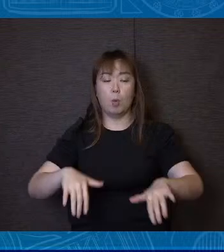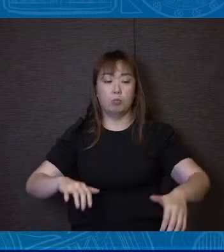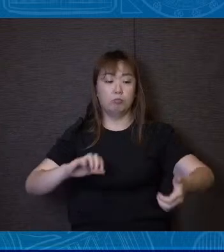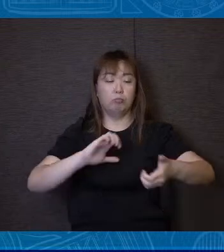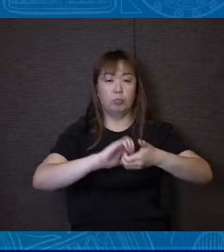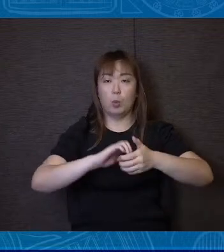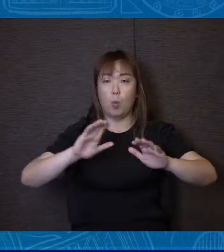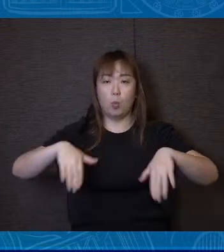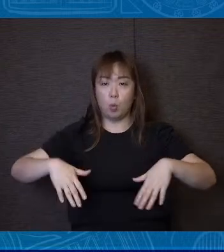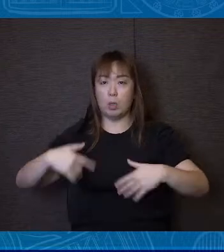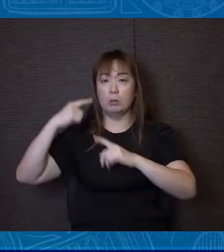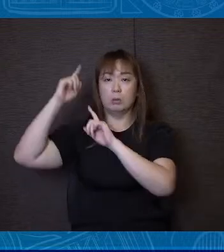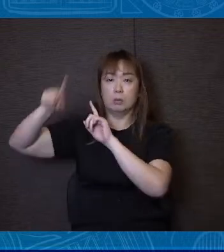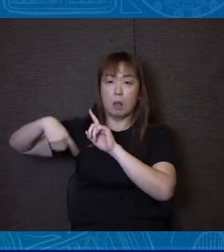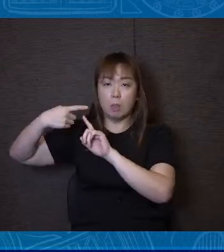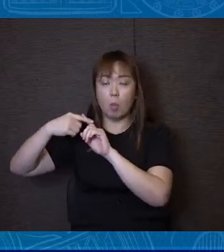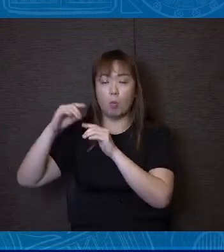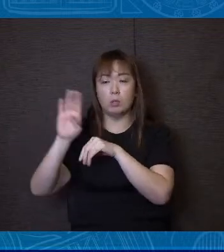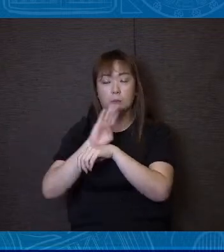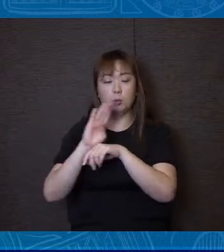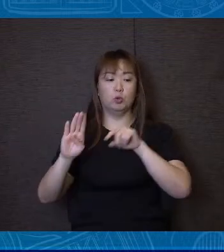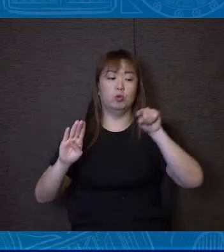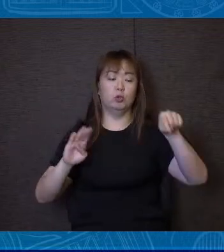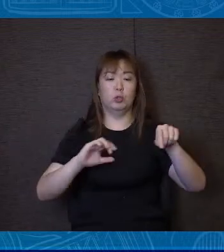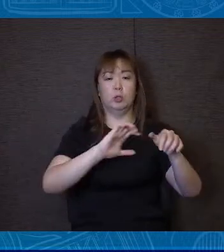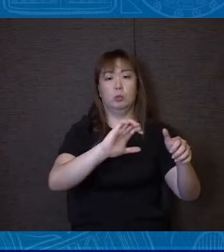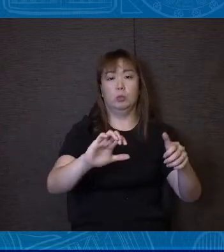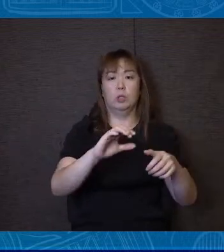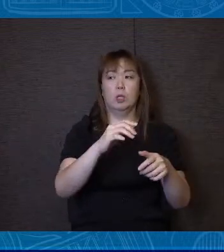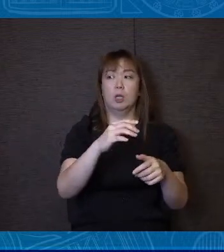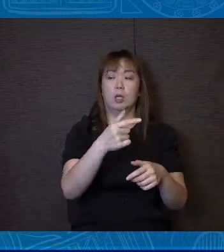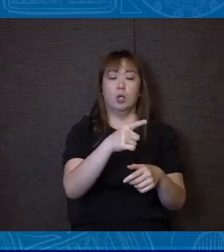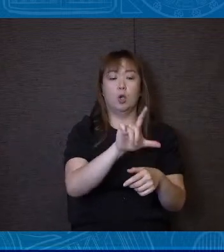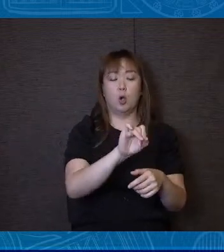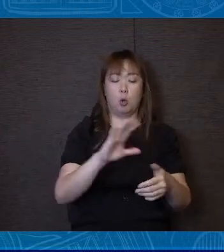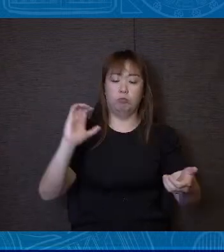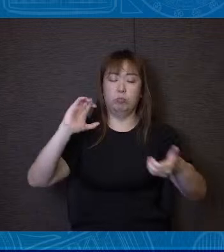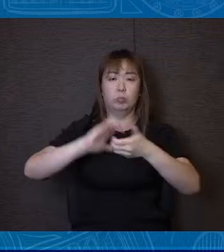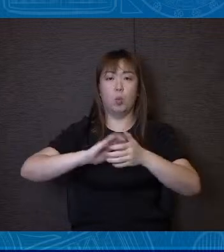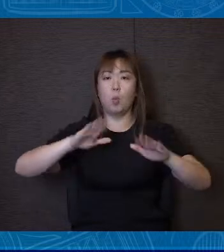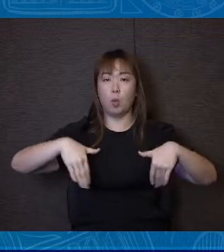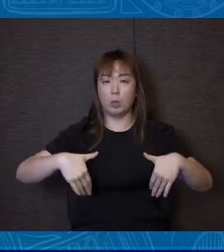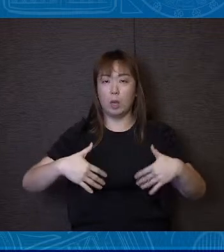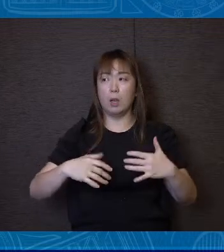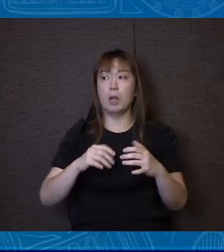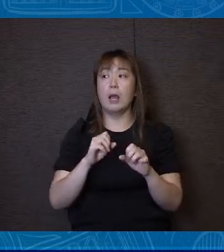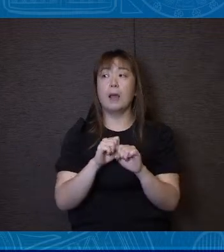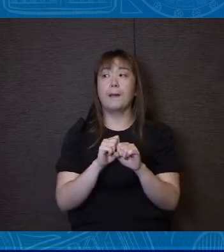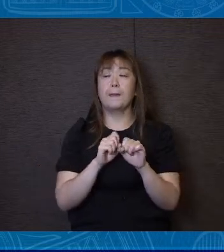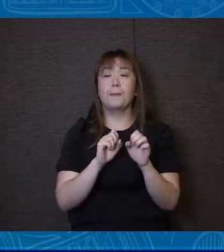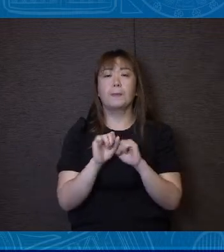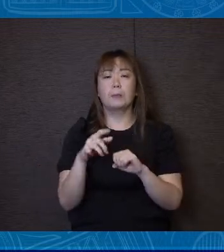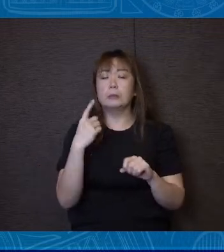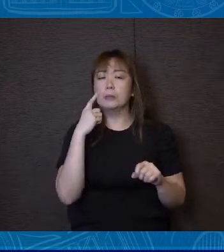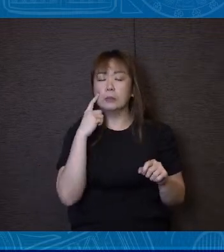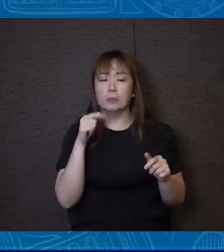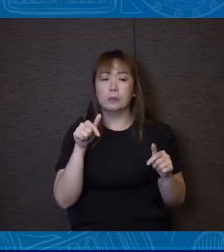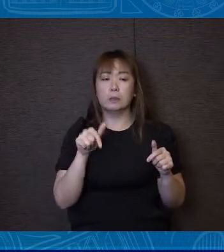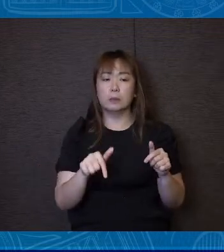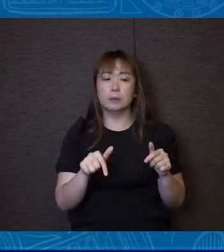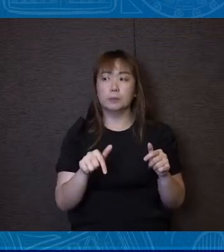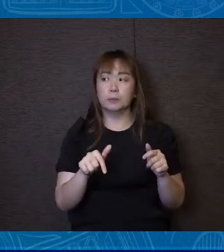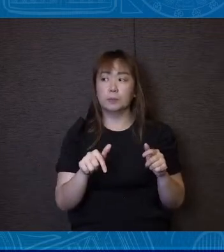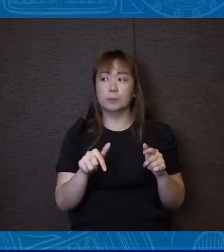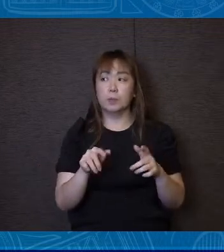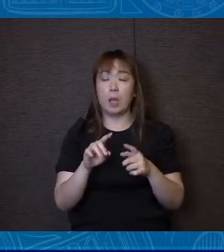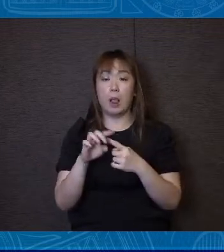satellite industry, such as Philippe, and operators such as Globe, because it can create sort of, ideally, a seamless link. Because what matters for the